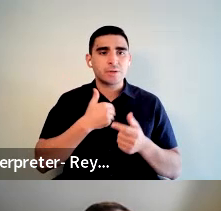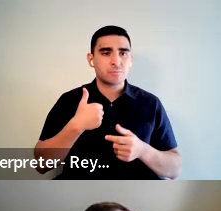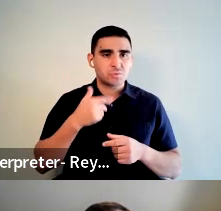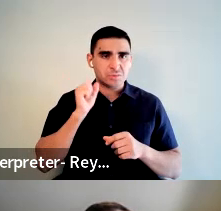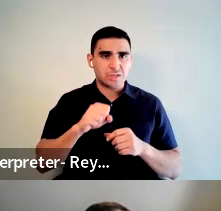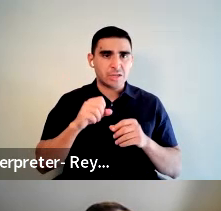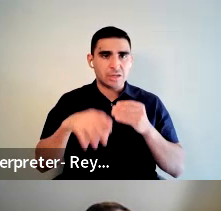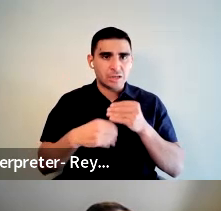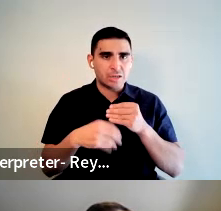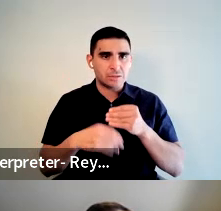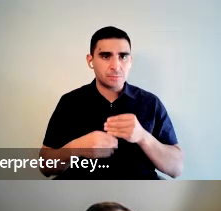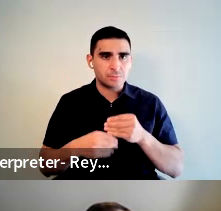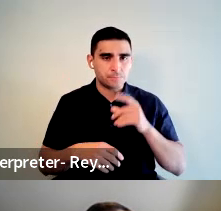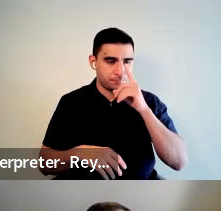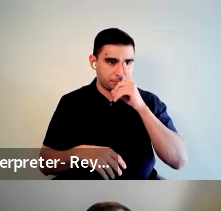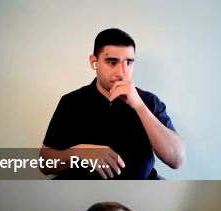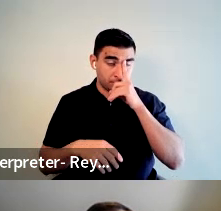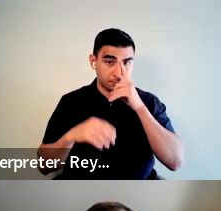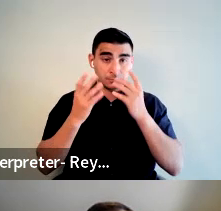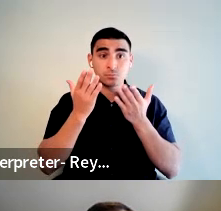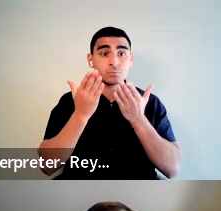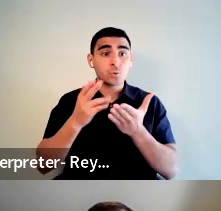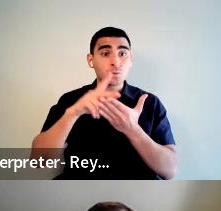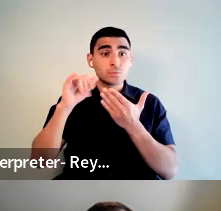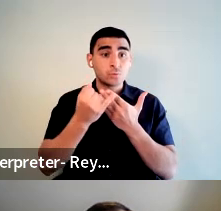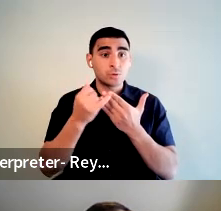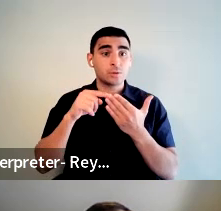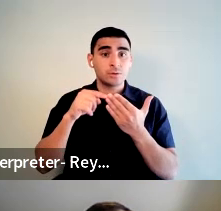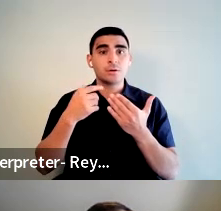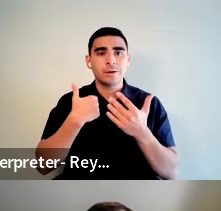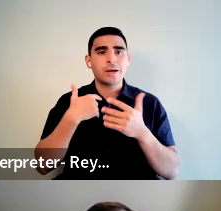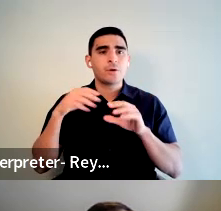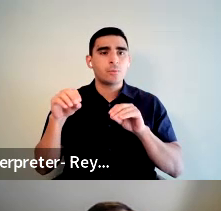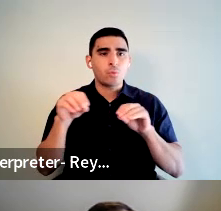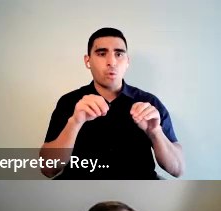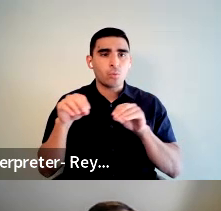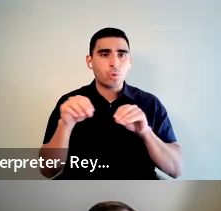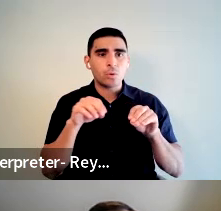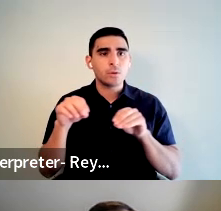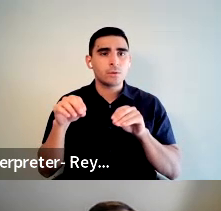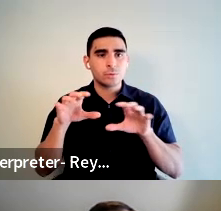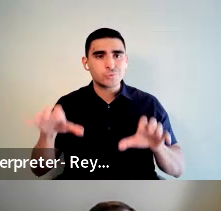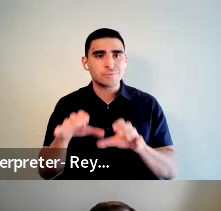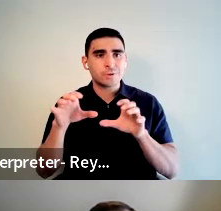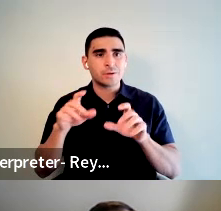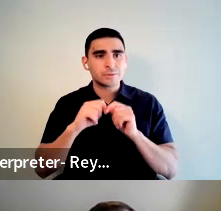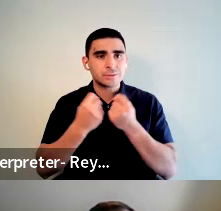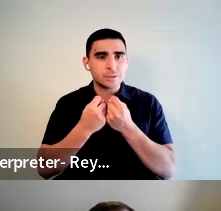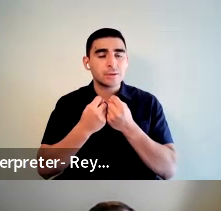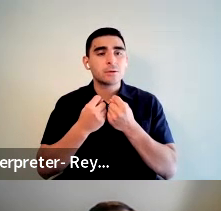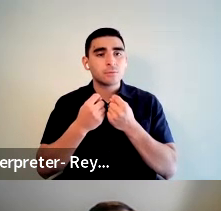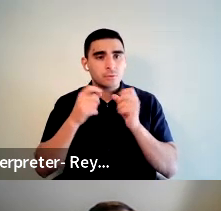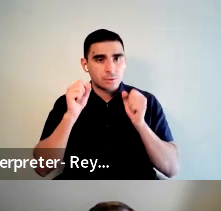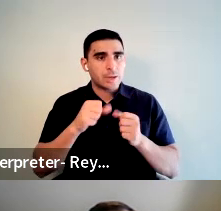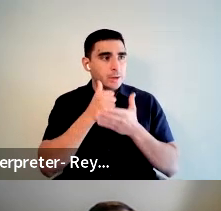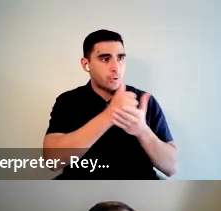really, the proposed project would be to resource a mobile response team to engage individuals experiencing a mental